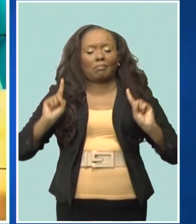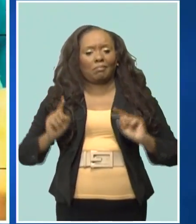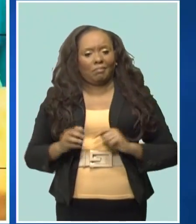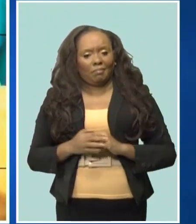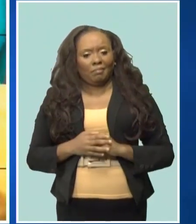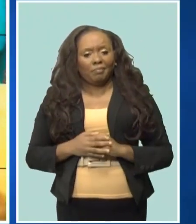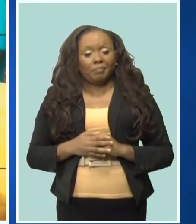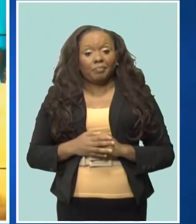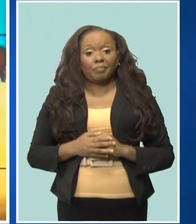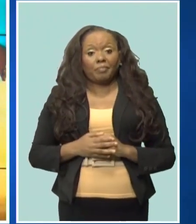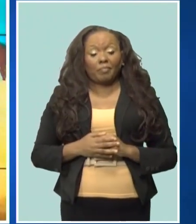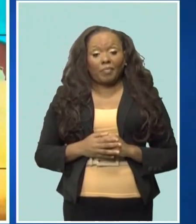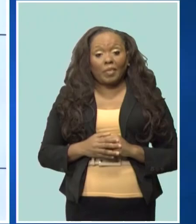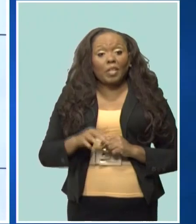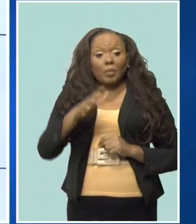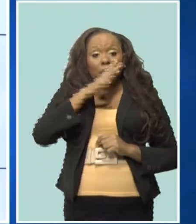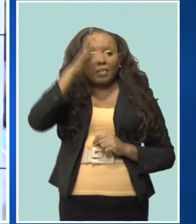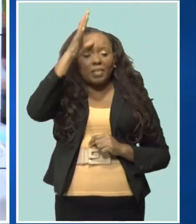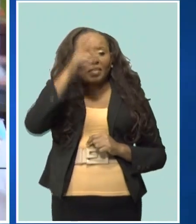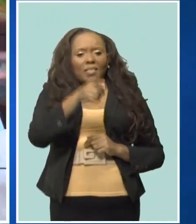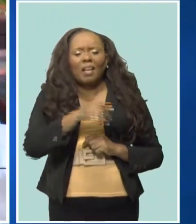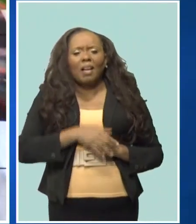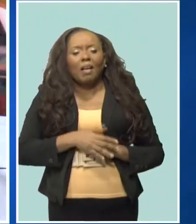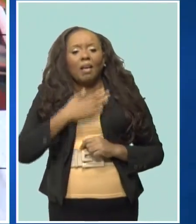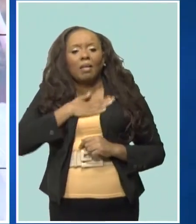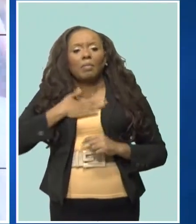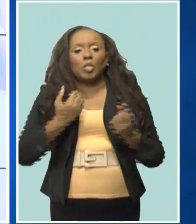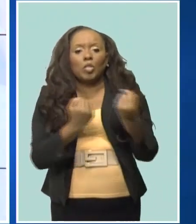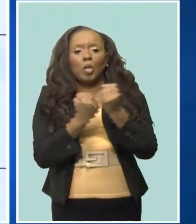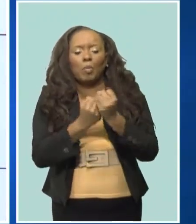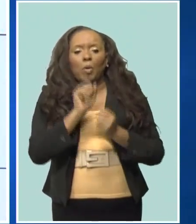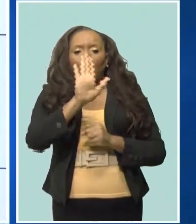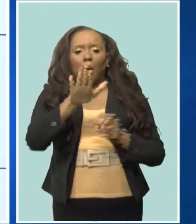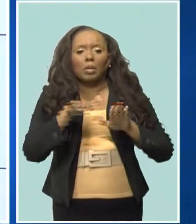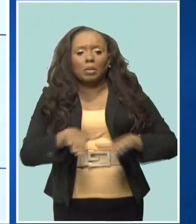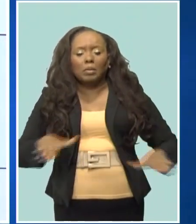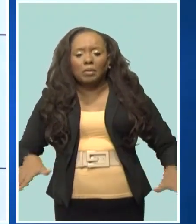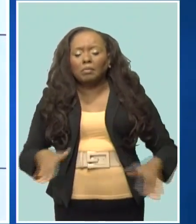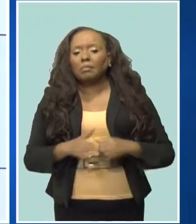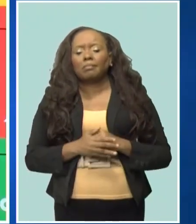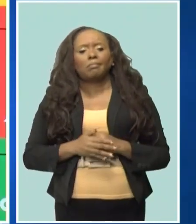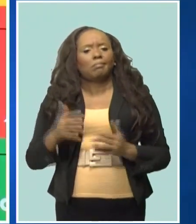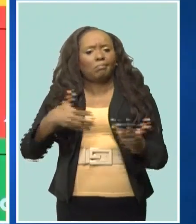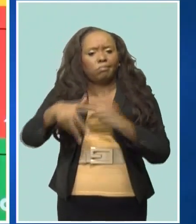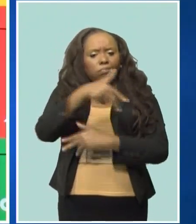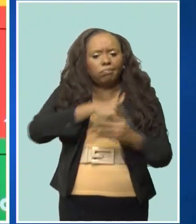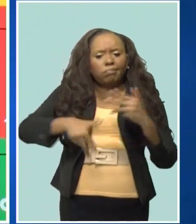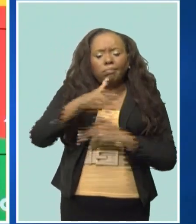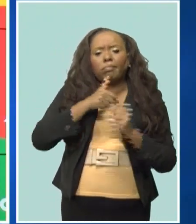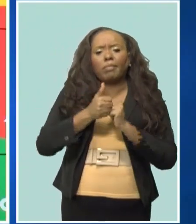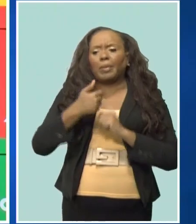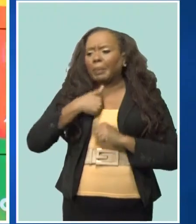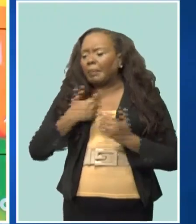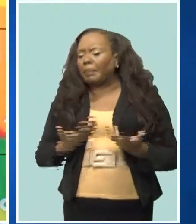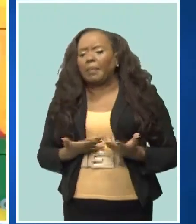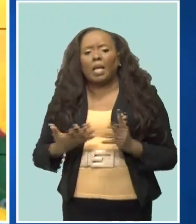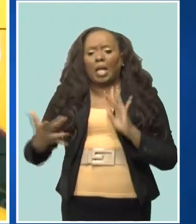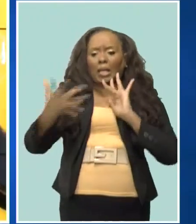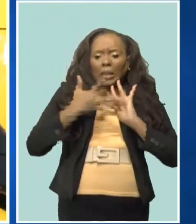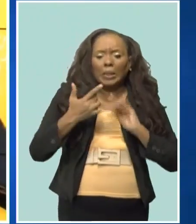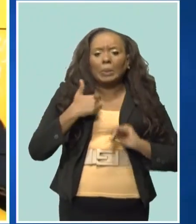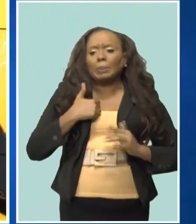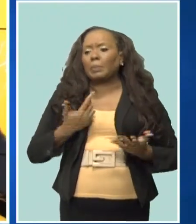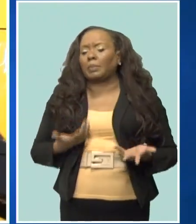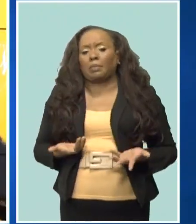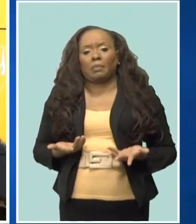line. To the parents, I want you to support them. Feel free to engage my ministry through the Ministry of YES,